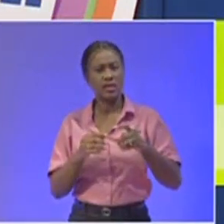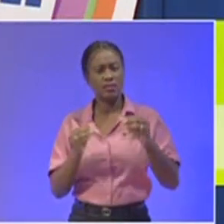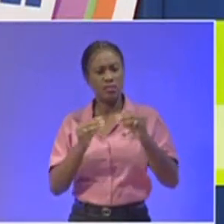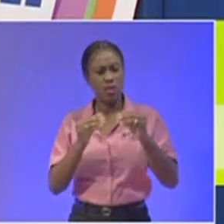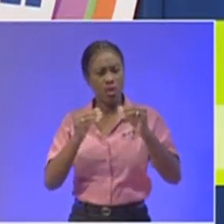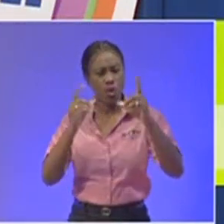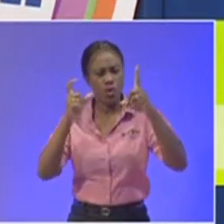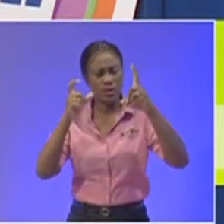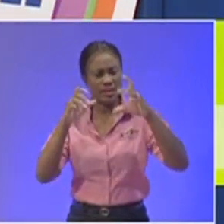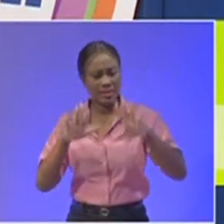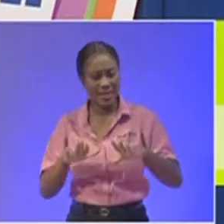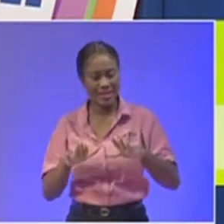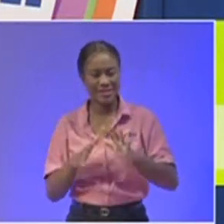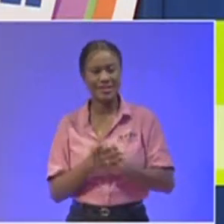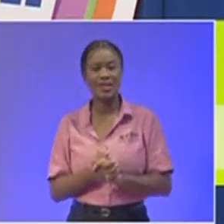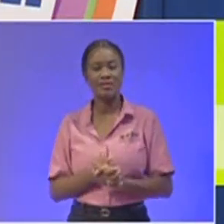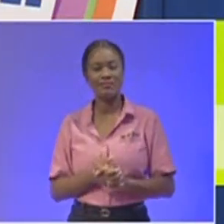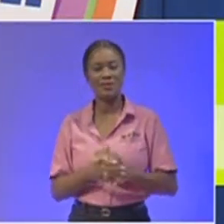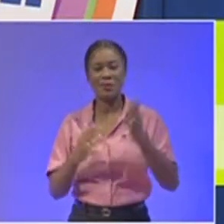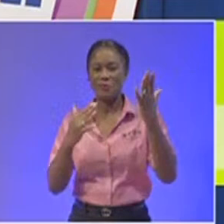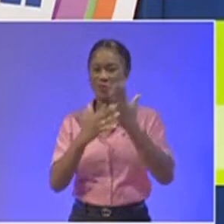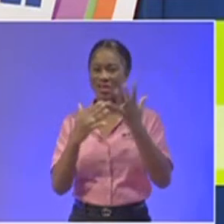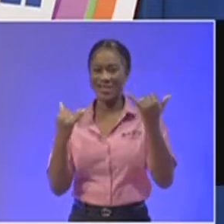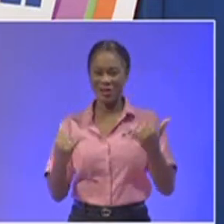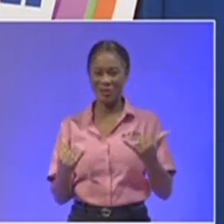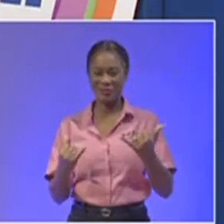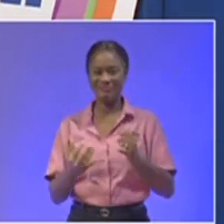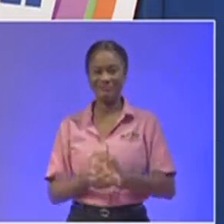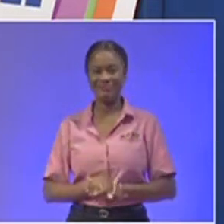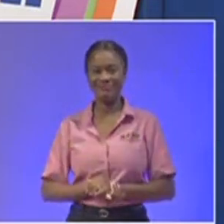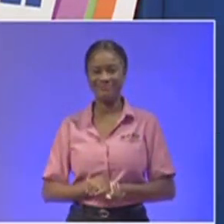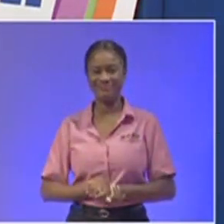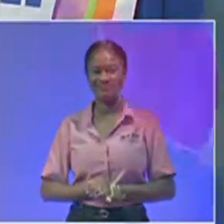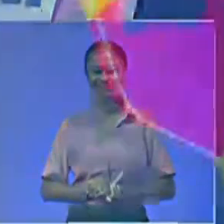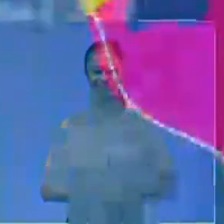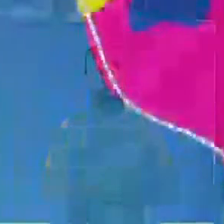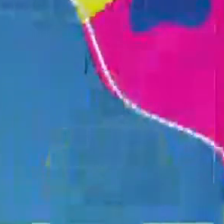enabling student success. We come back with more. Stay with us.